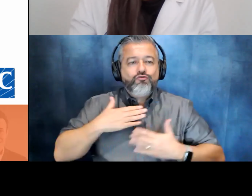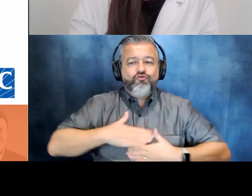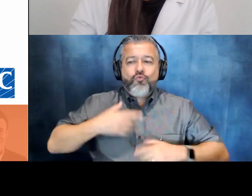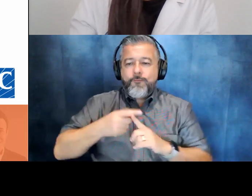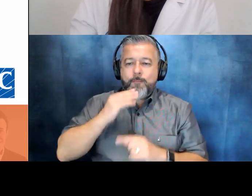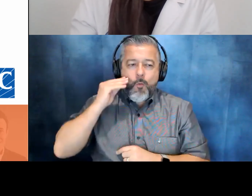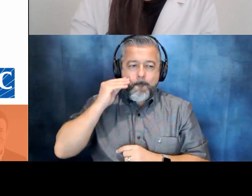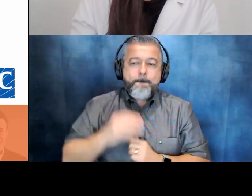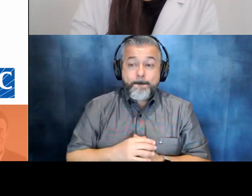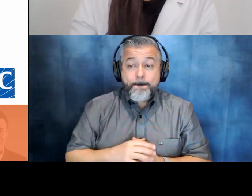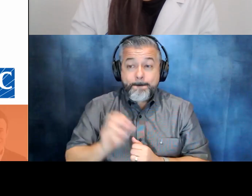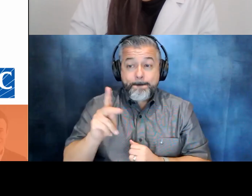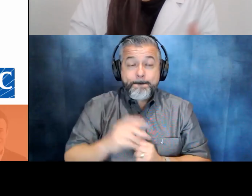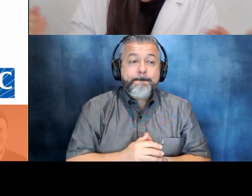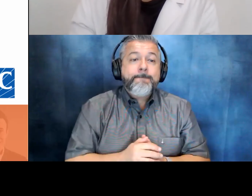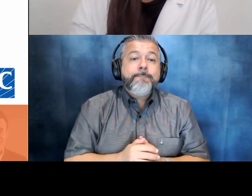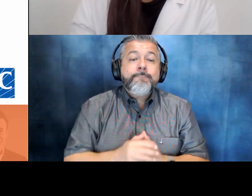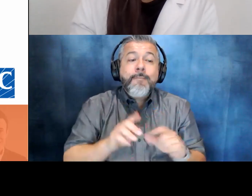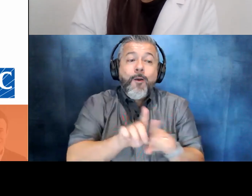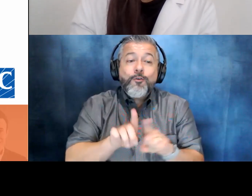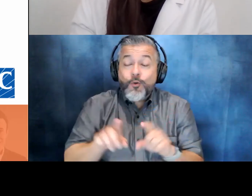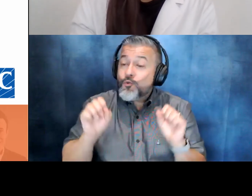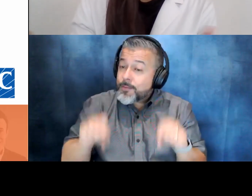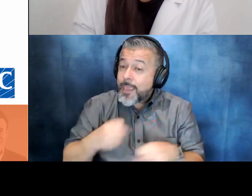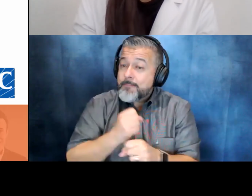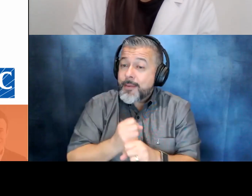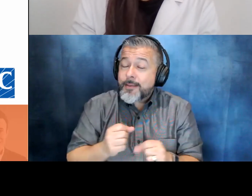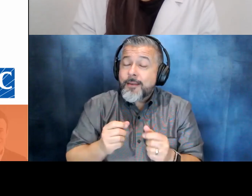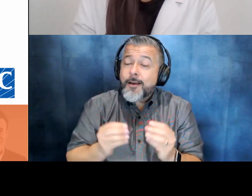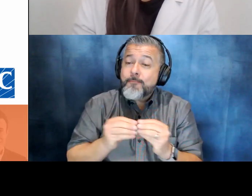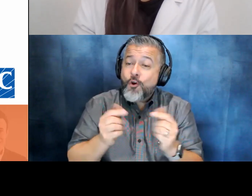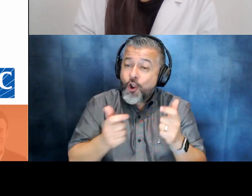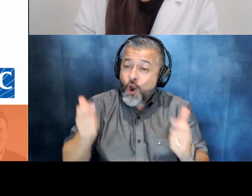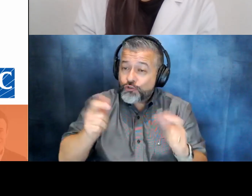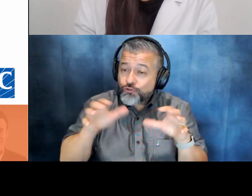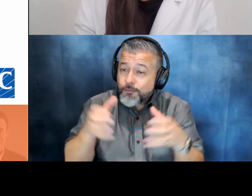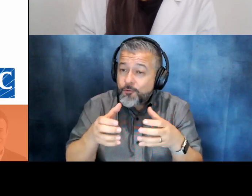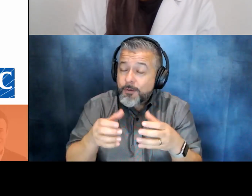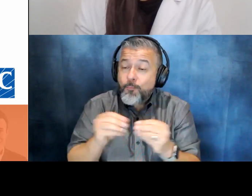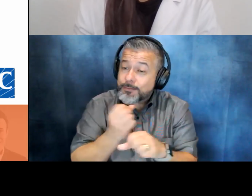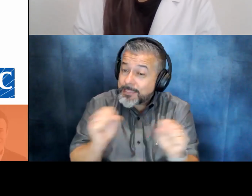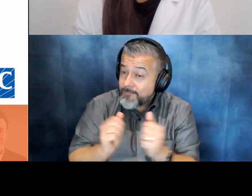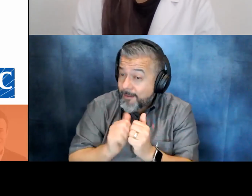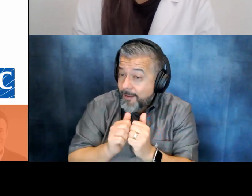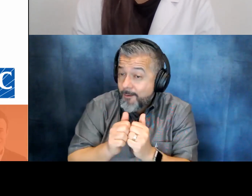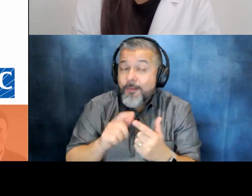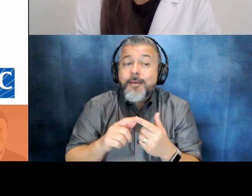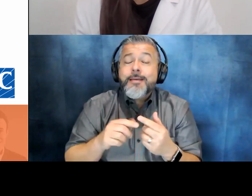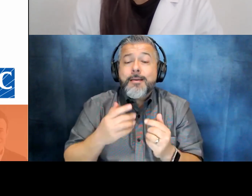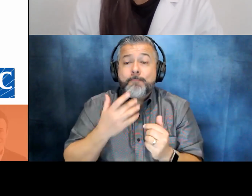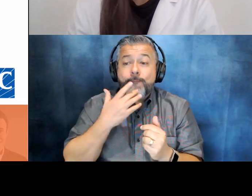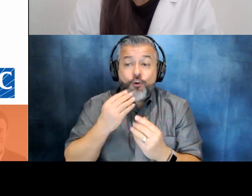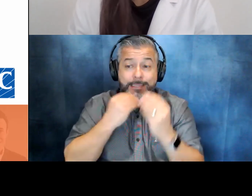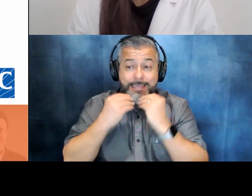There are, like I mentioned, there are ways to make a slightly larger gathering safer, keeping it outdoors. You know, perhaps your visitors were